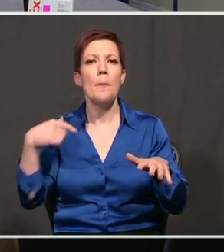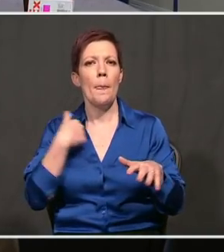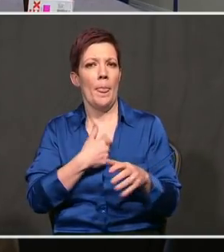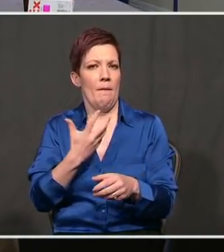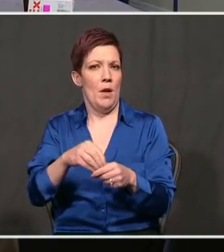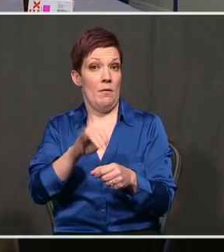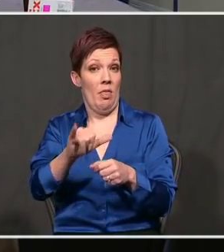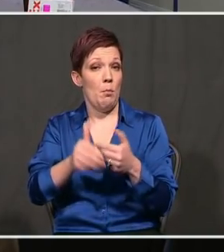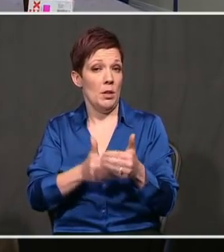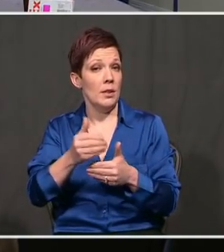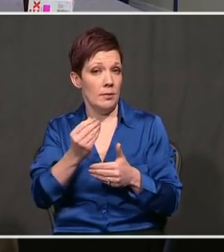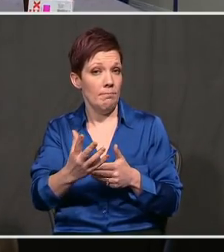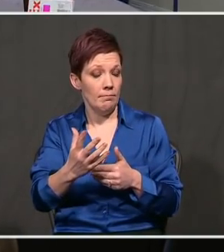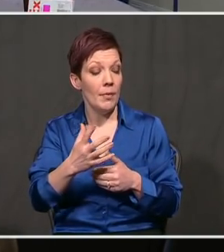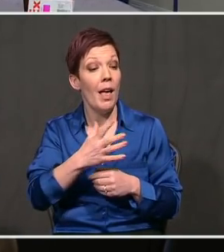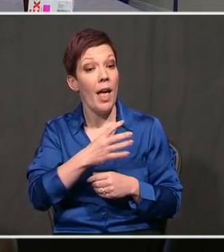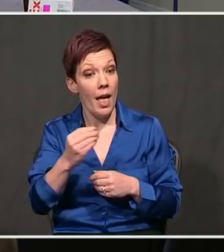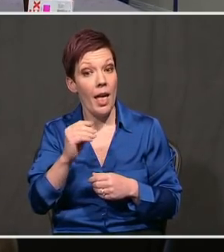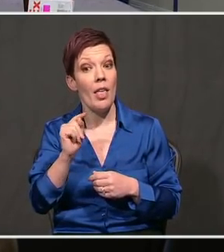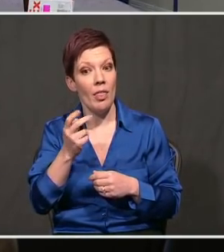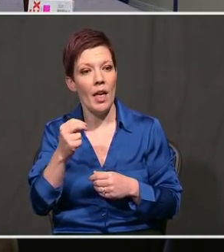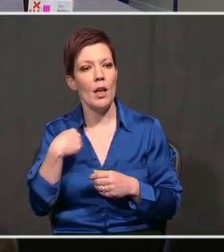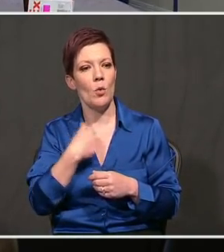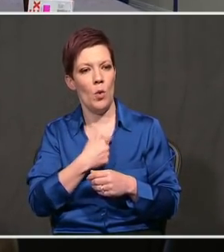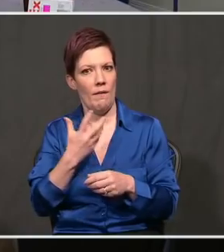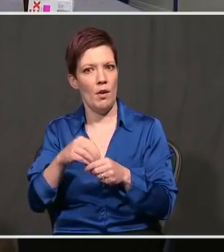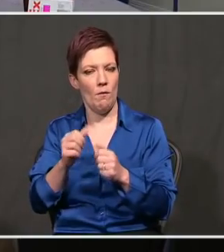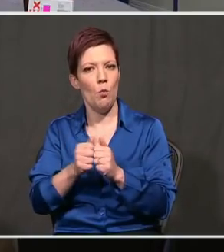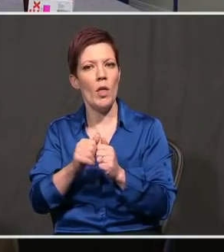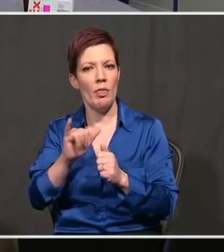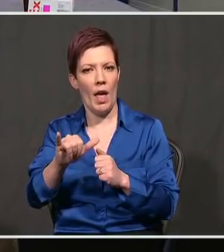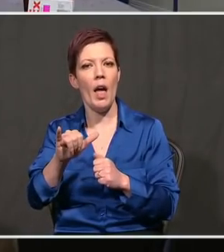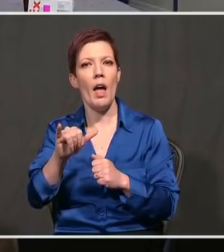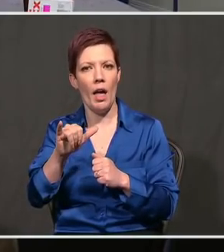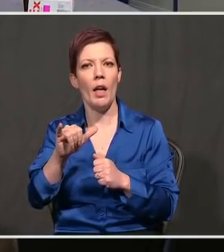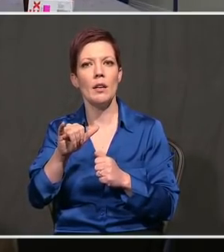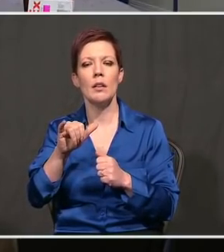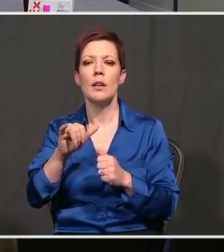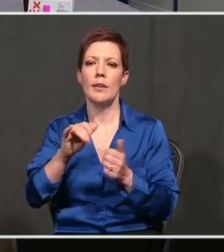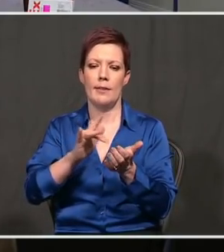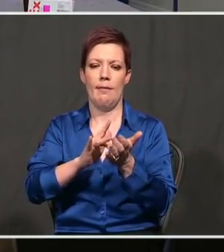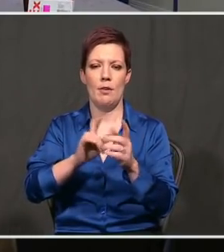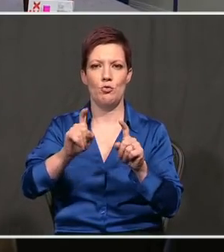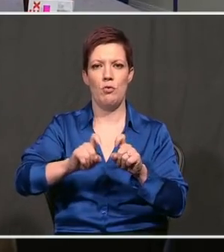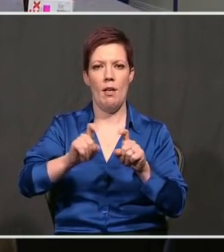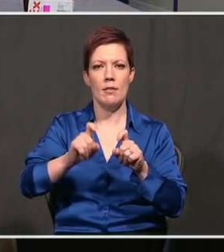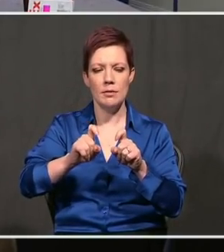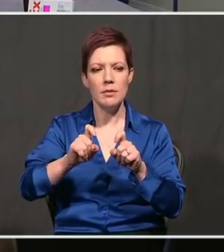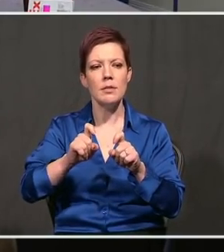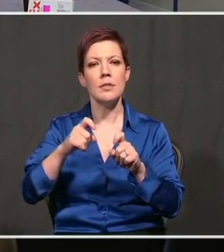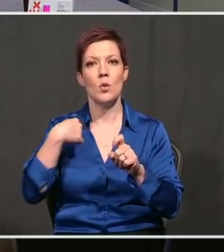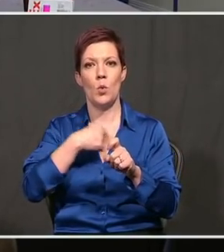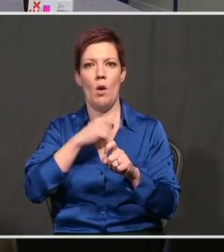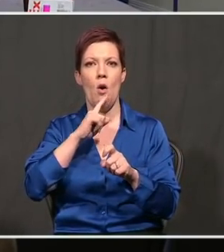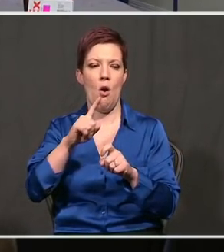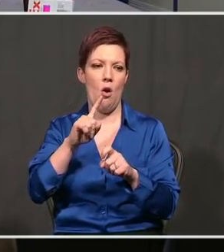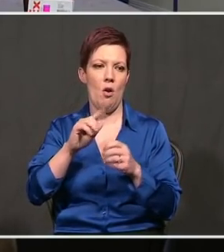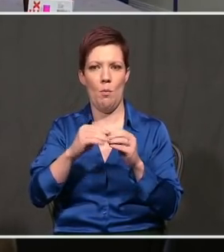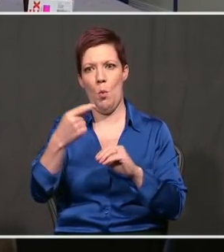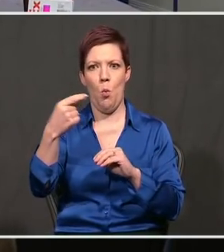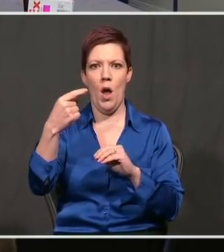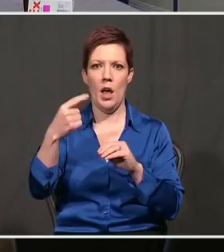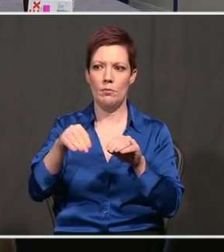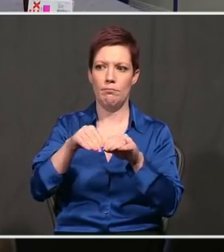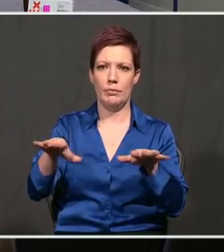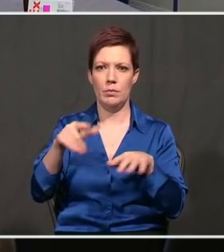process. Of course, then we got involved with the clinical trials. In fact, we were the principal supplier of the logistics for Pfizer's clinical trial,